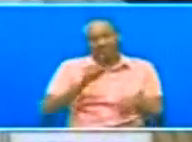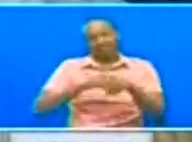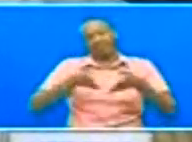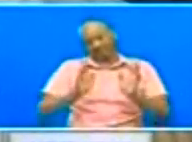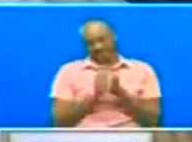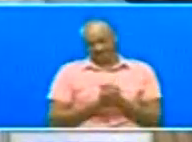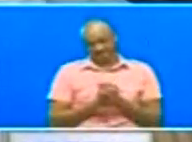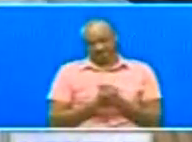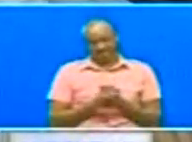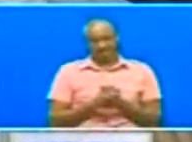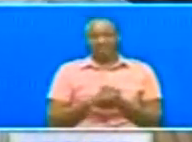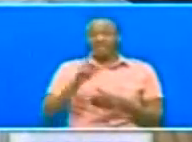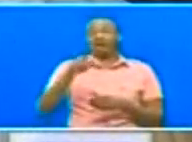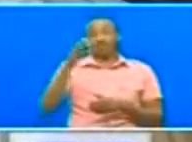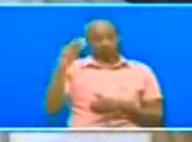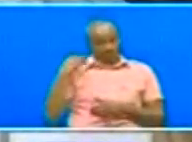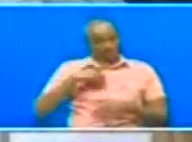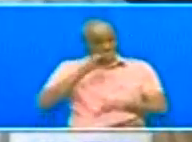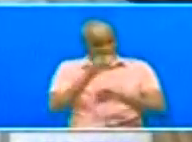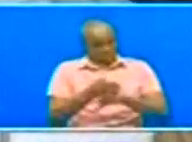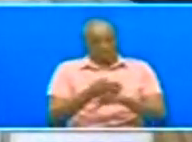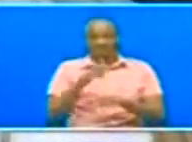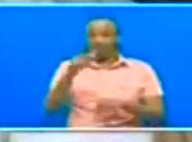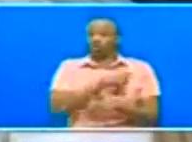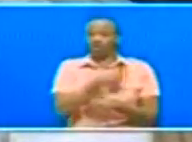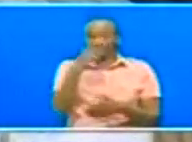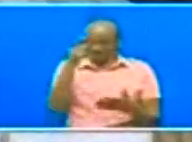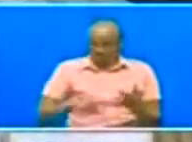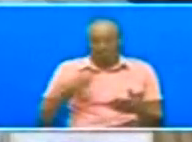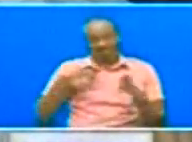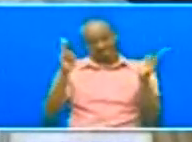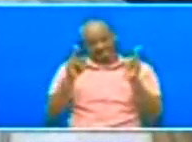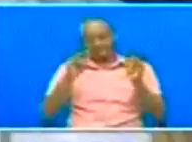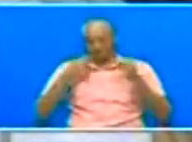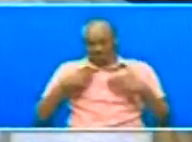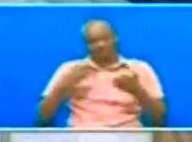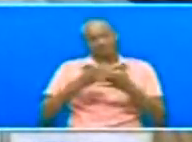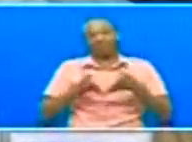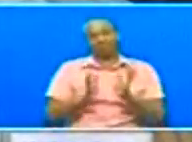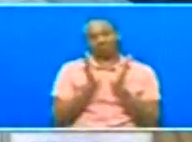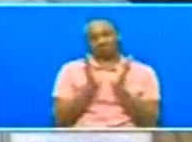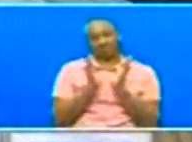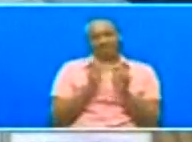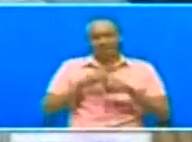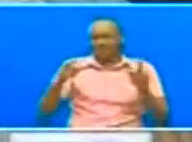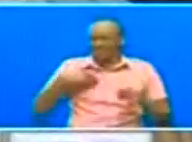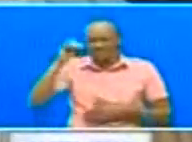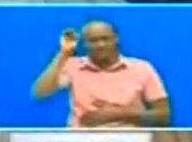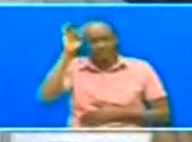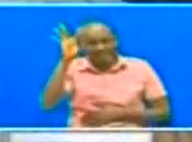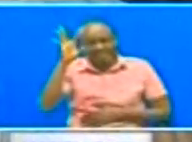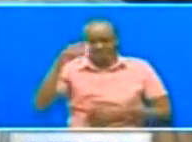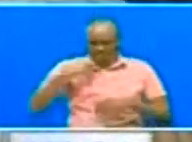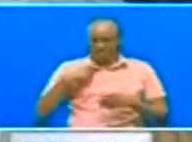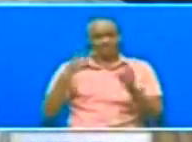doctor told me that I had already dilated and I should have my baby that day. But I was surprised because I was not